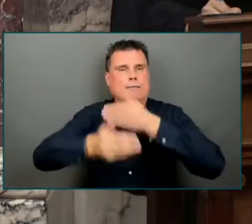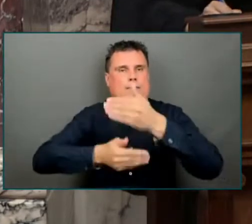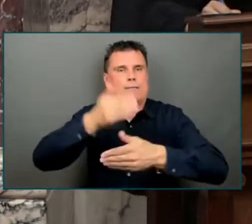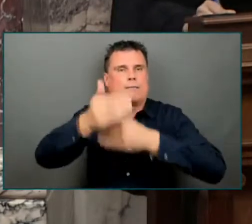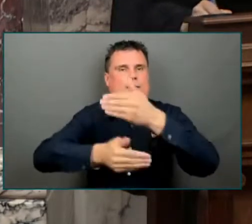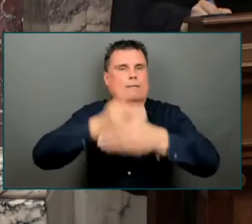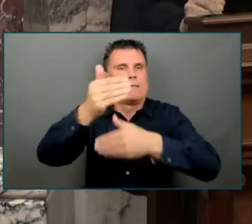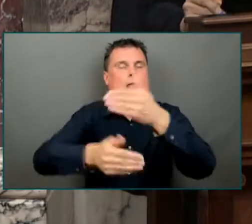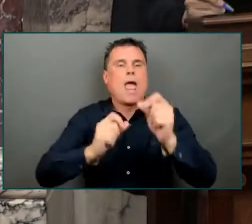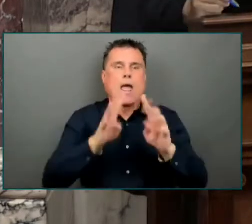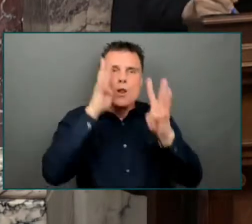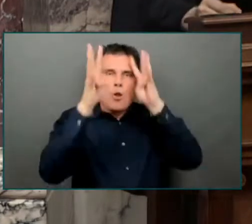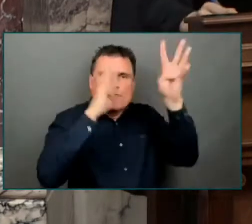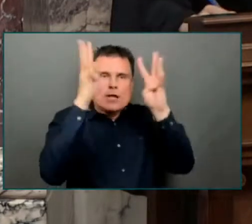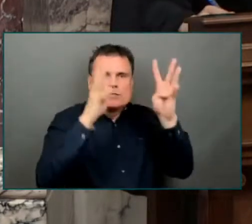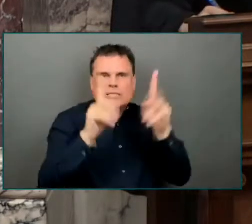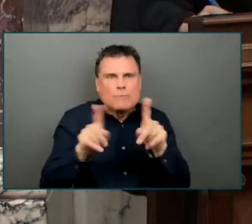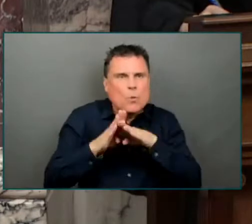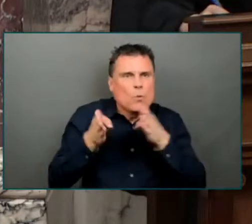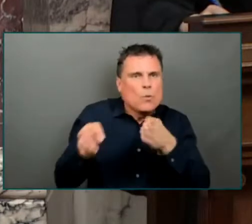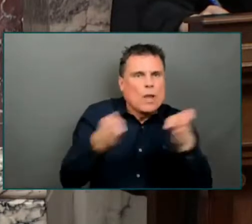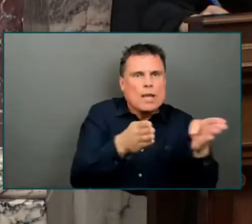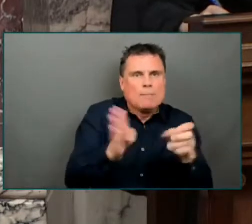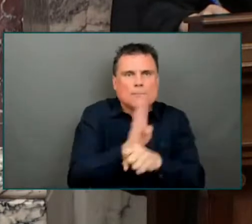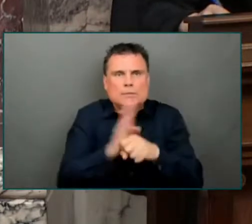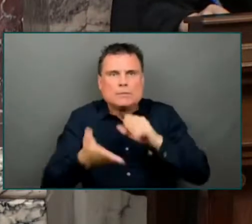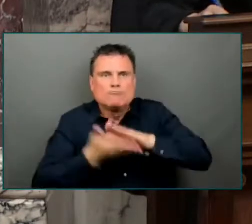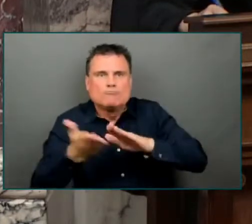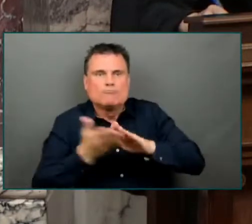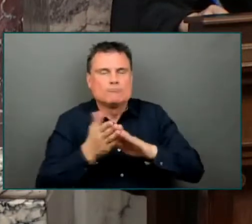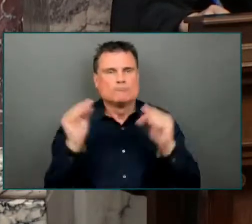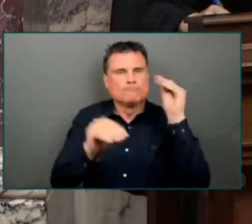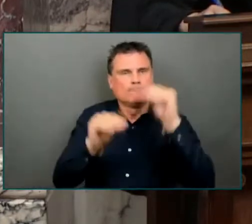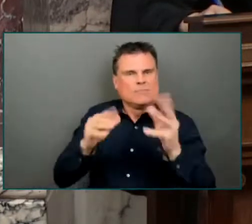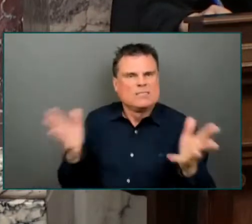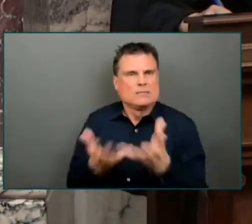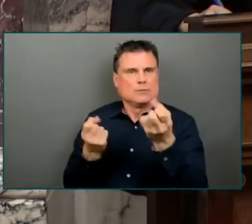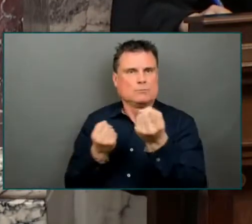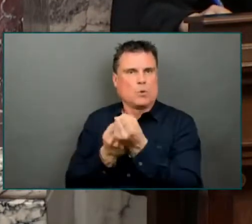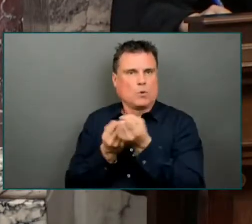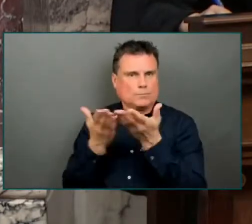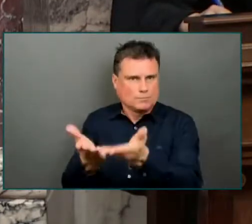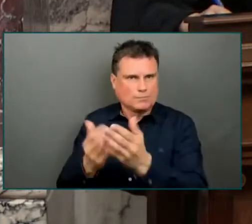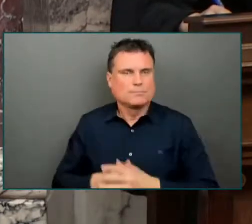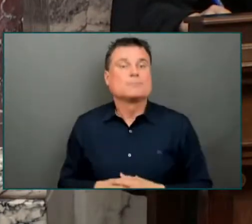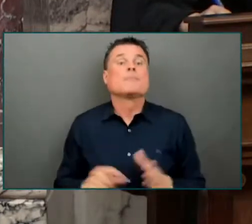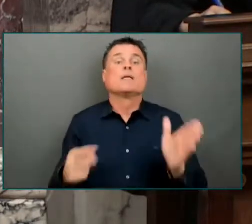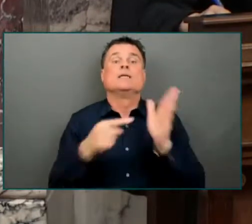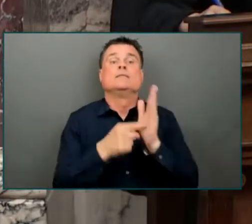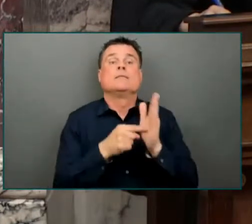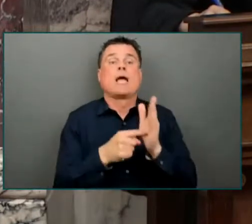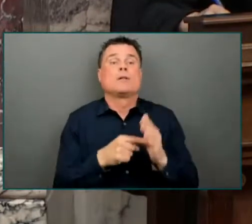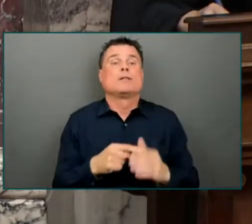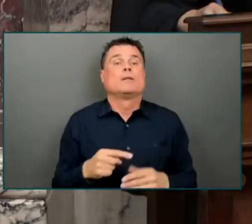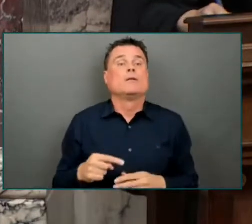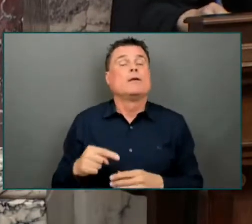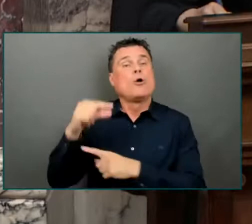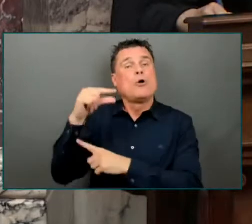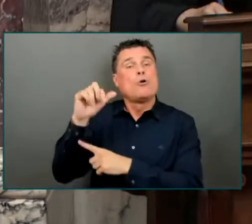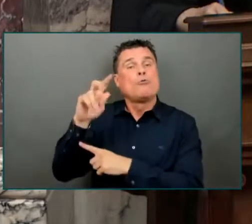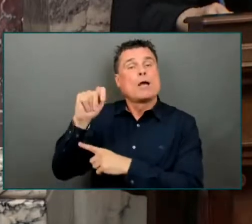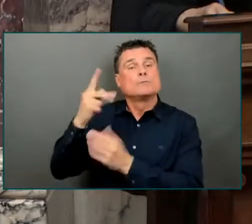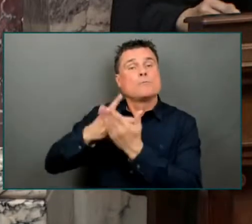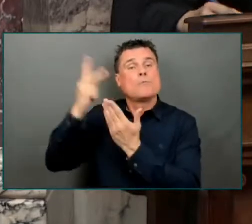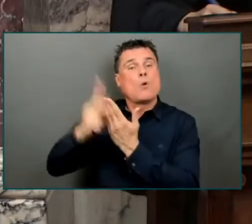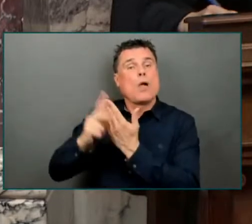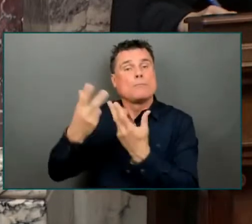for businesses that increased wages or hired more people in the last few months of 2020. And BC businesses are on track to